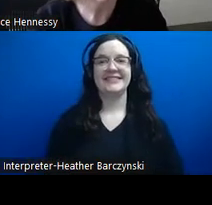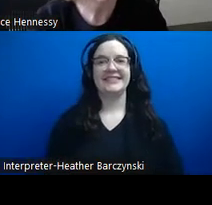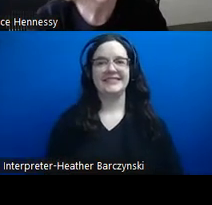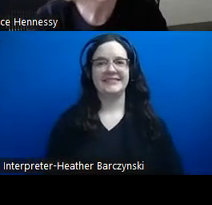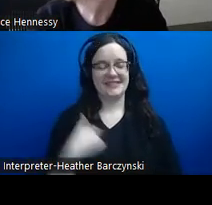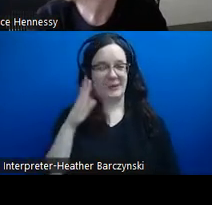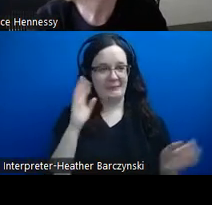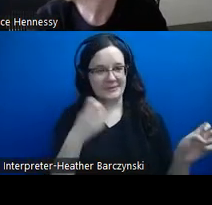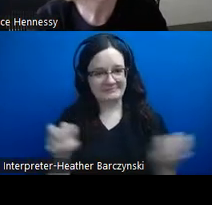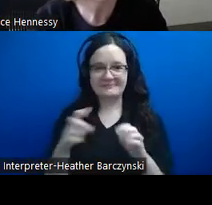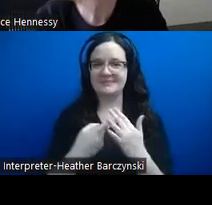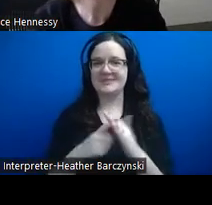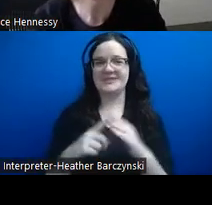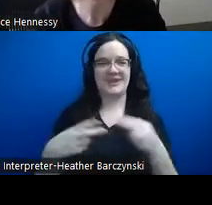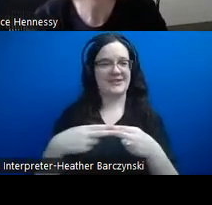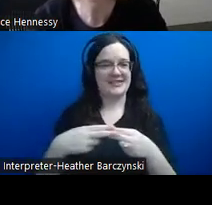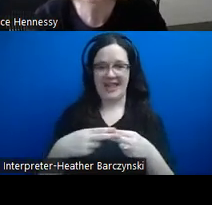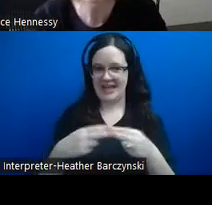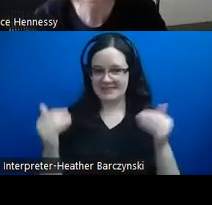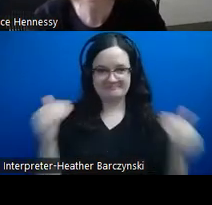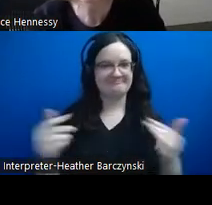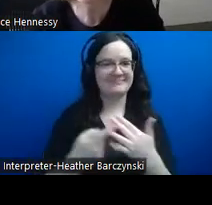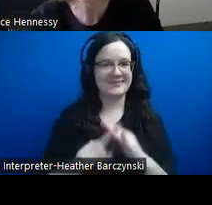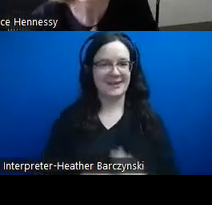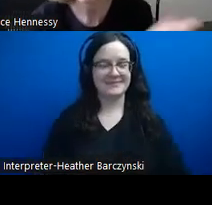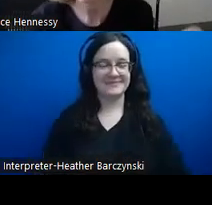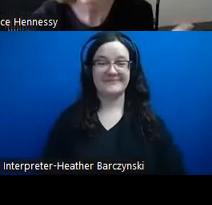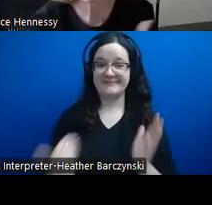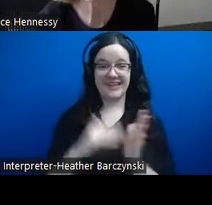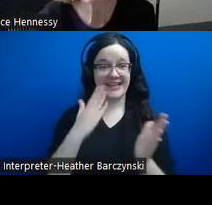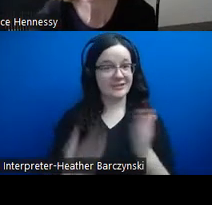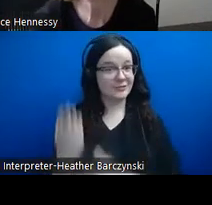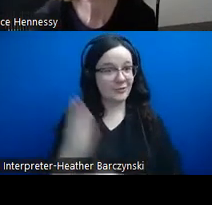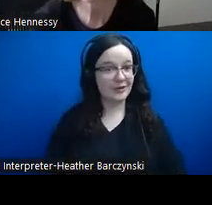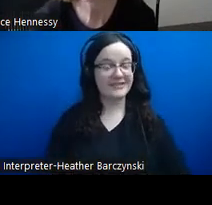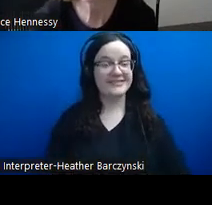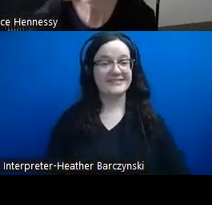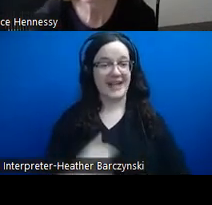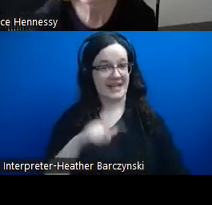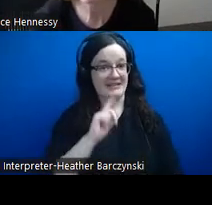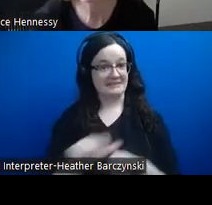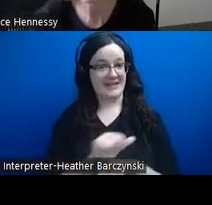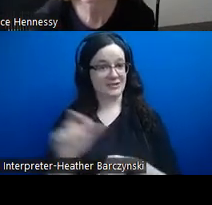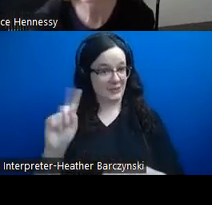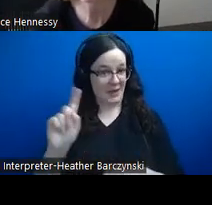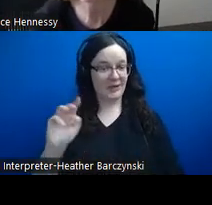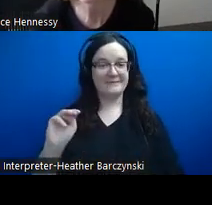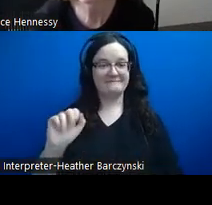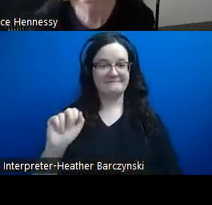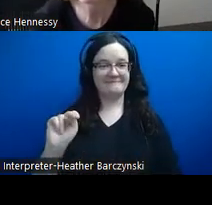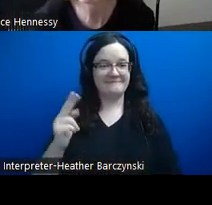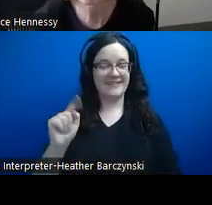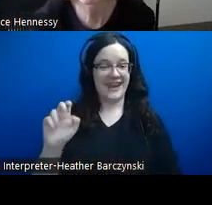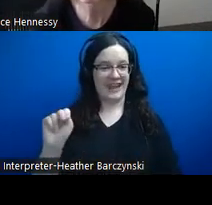the slideshow and we get started. So again, good morning. I'm actually coming to you from Midtown Manhattan, 37th